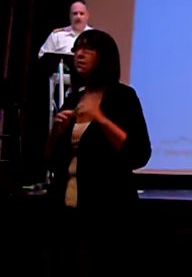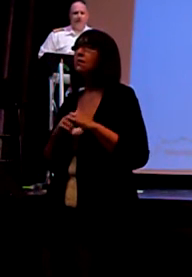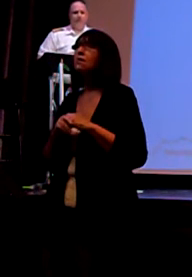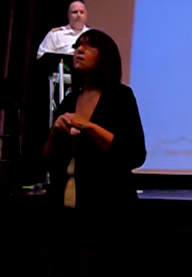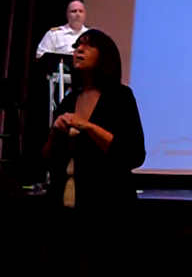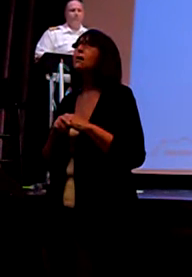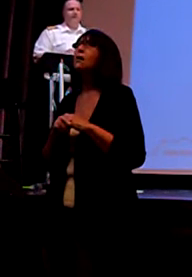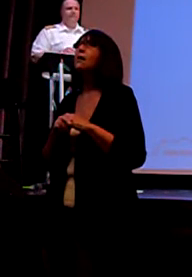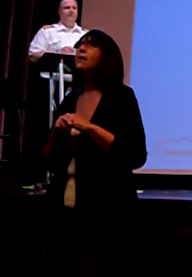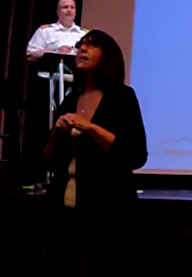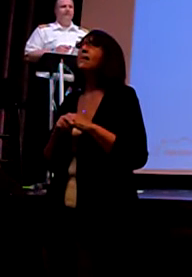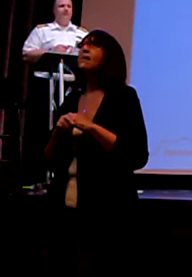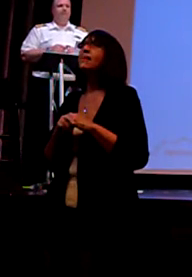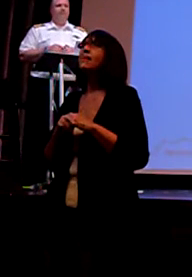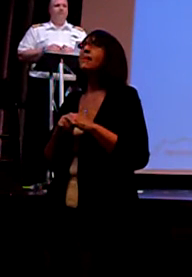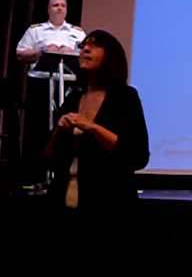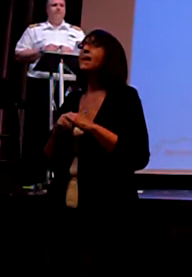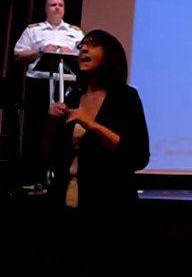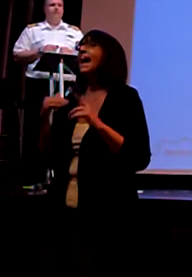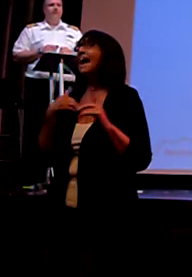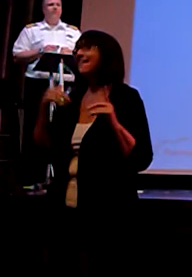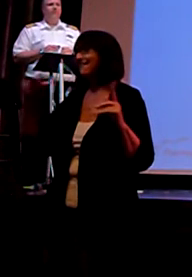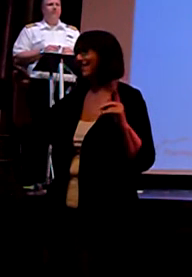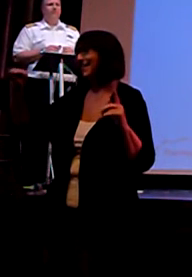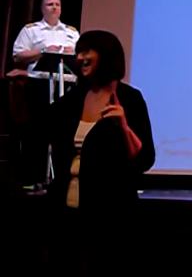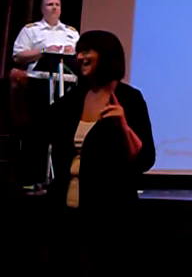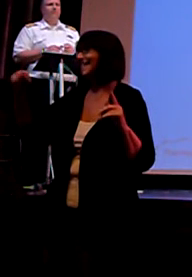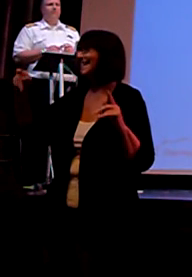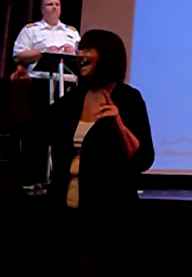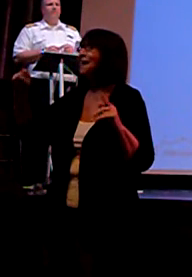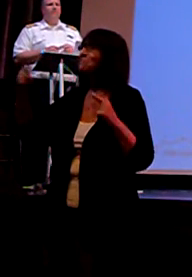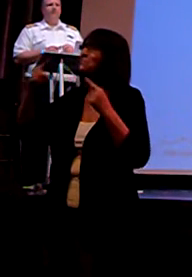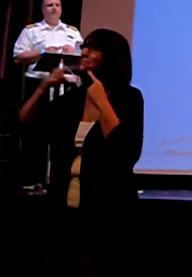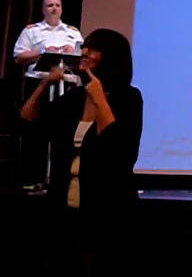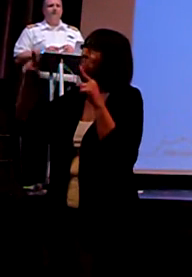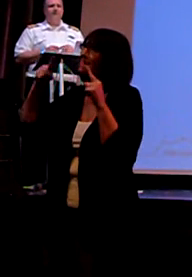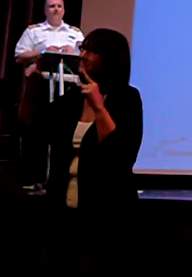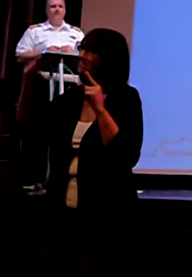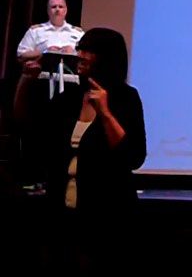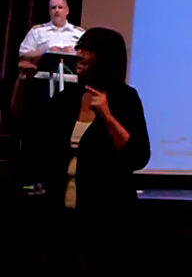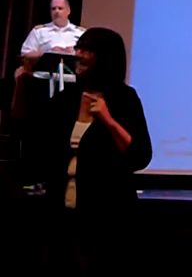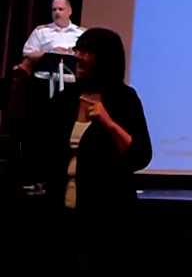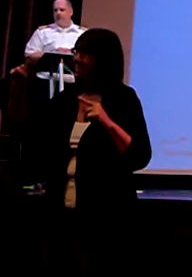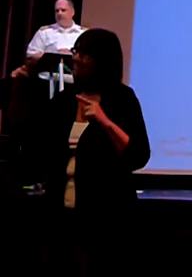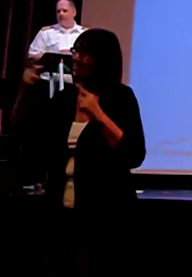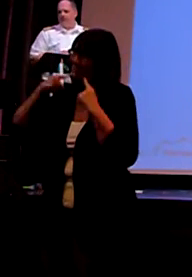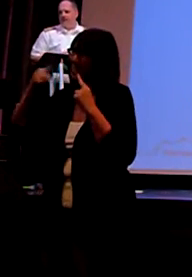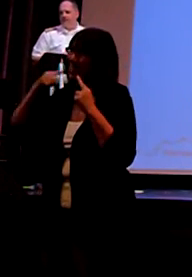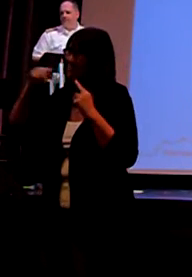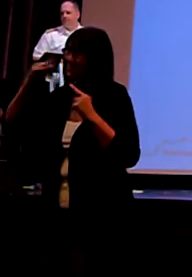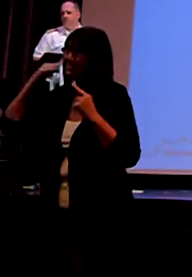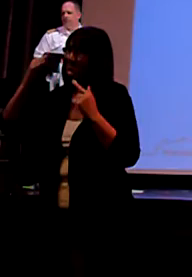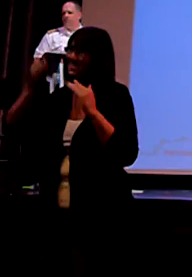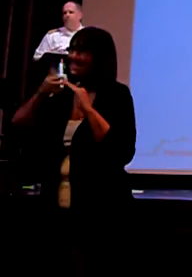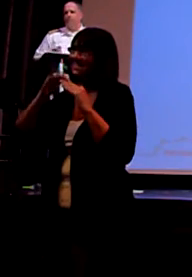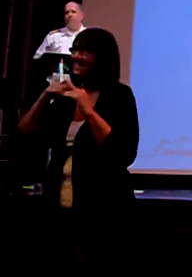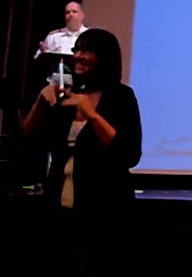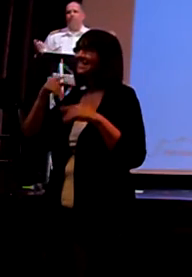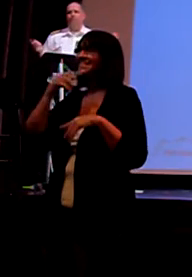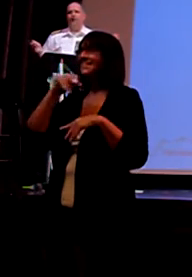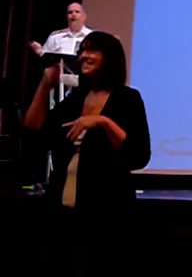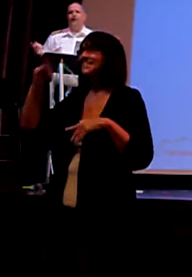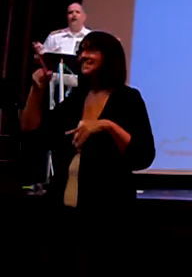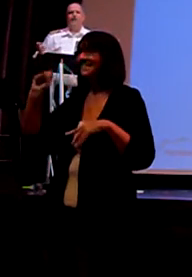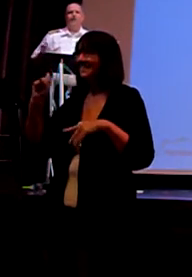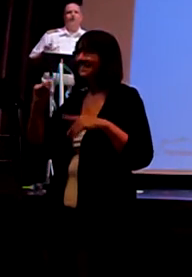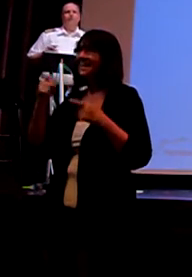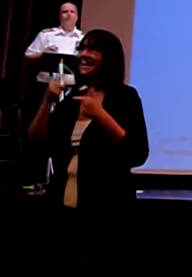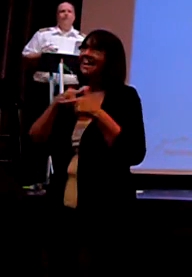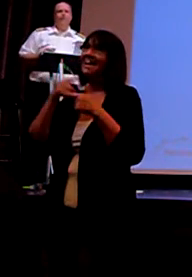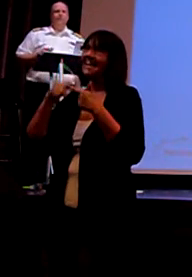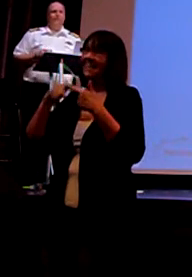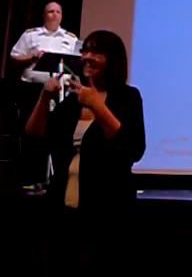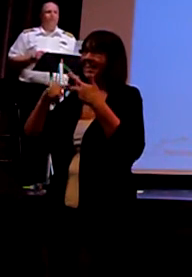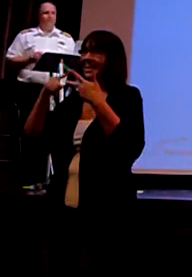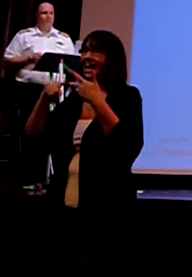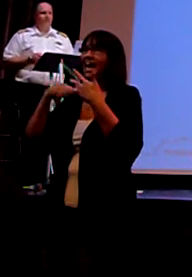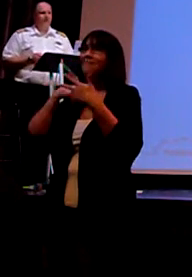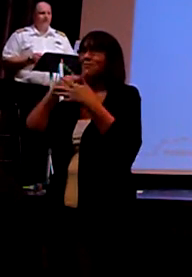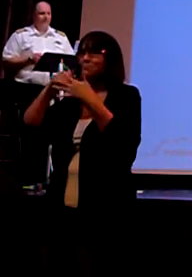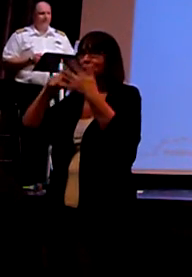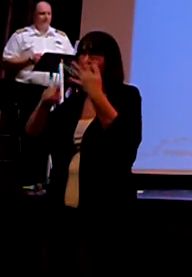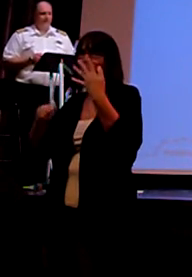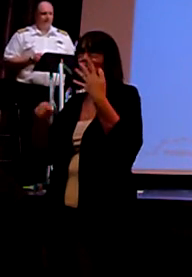And then, of course, we have Naples, famous for a lot of different things. Vesuvius, Pompeii, Capri, and of